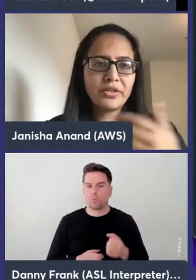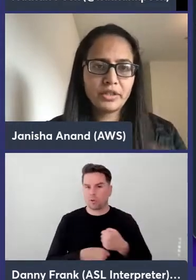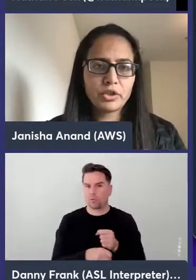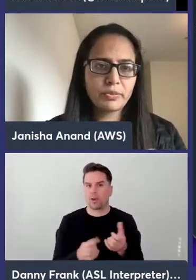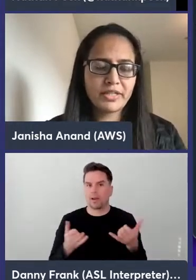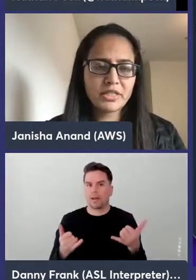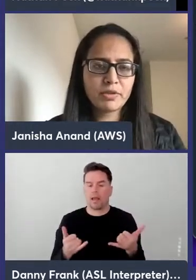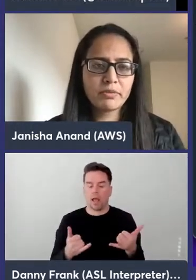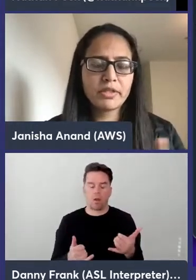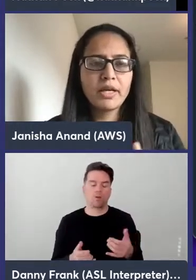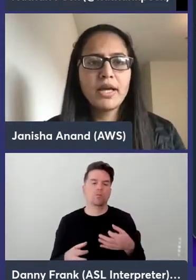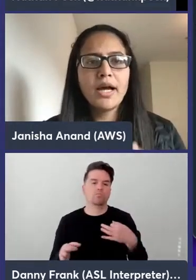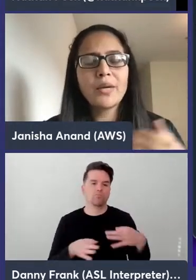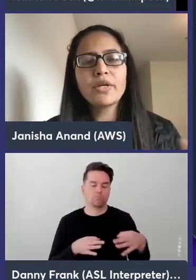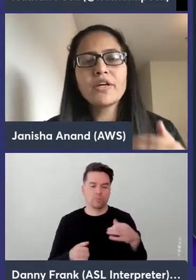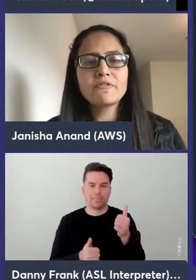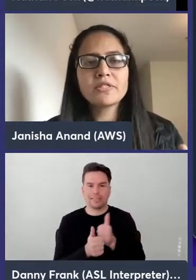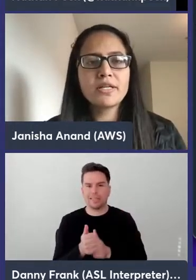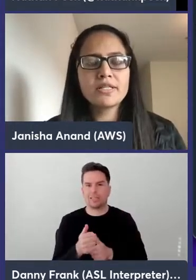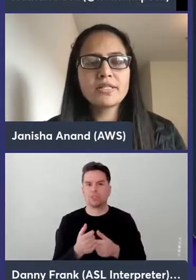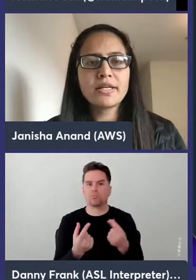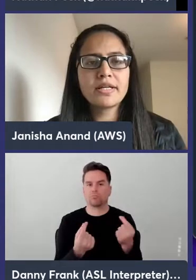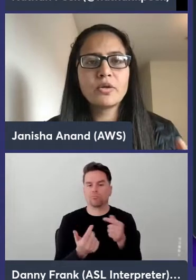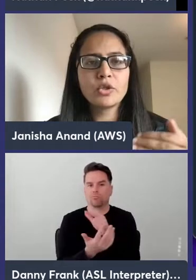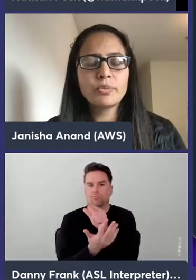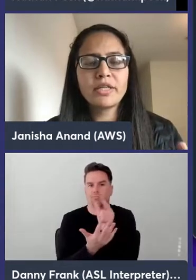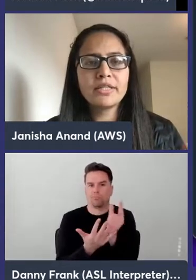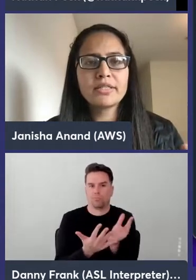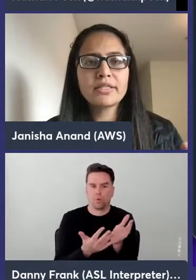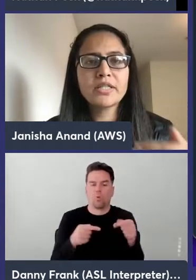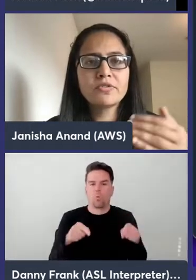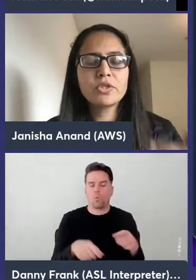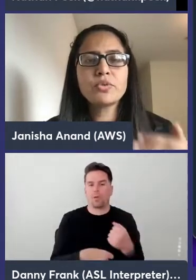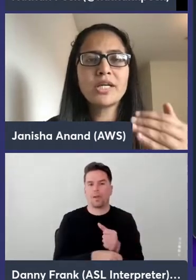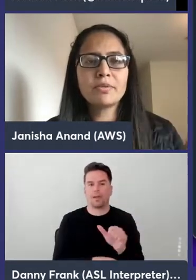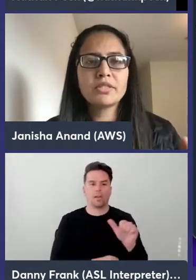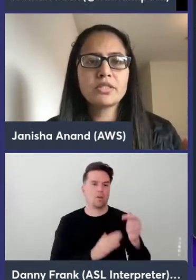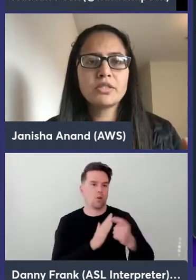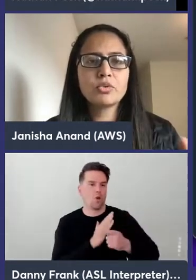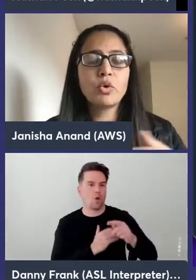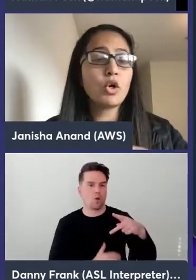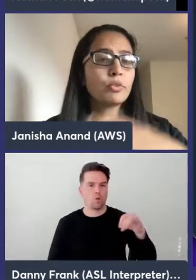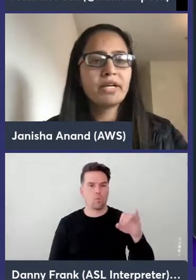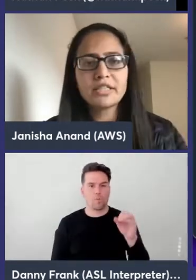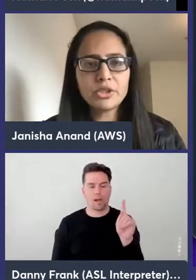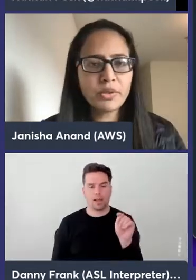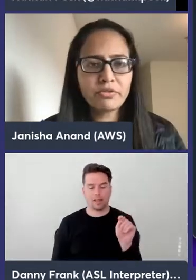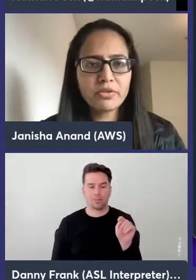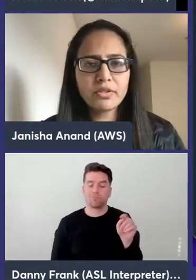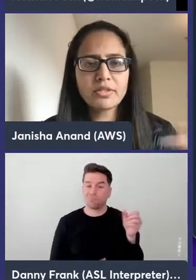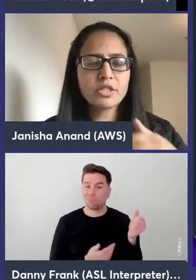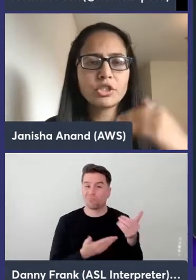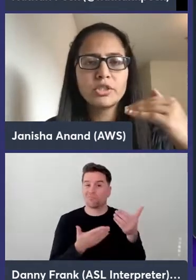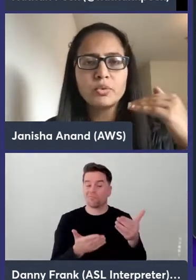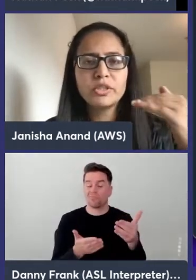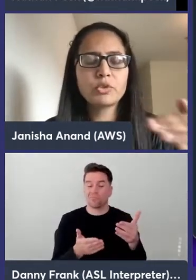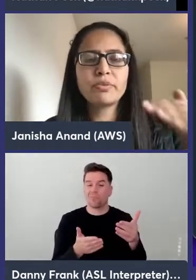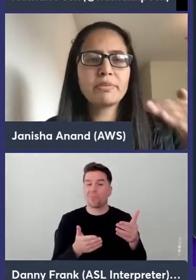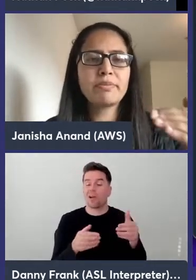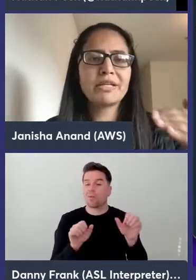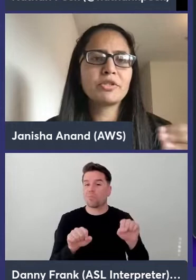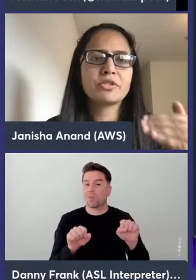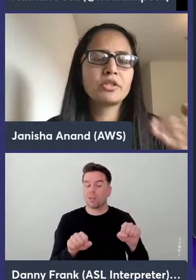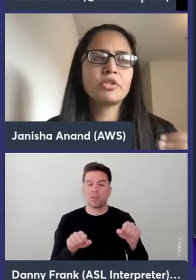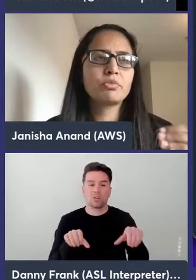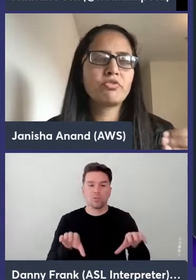while creating an Autopilot experiment. I want to emphasize that Autopilot gives you the ability to automatically do everything. Essentially, the only 2